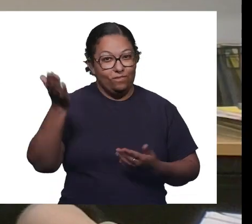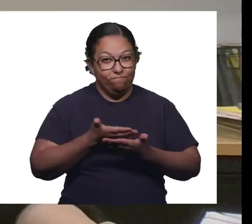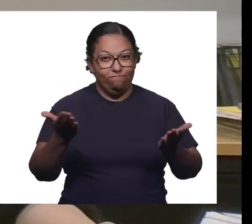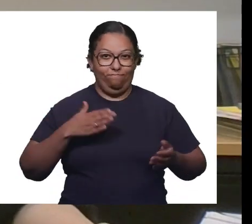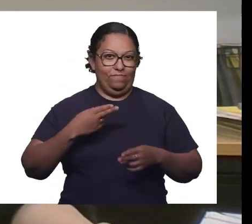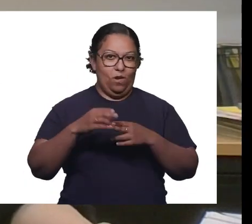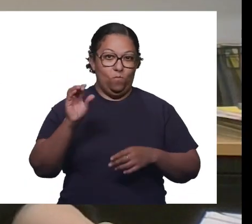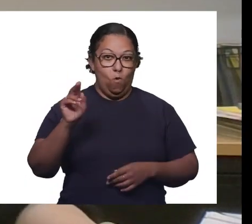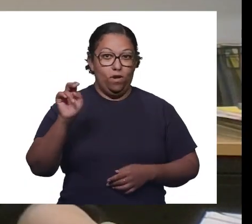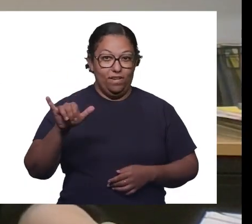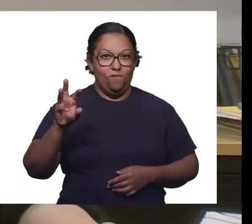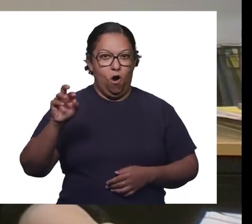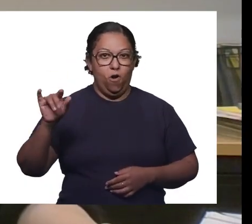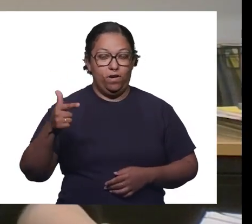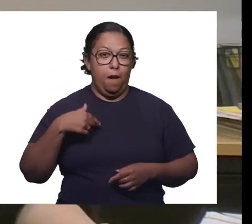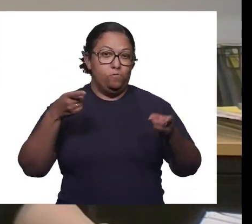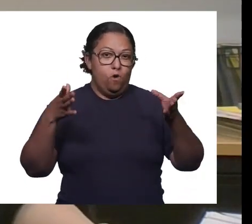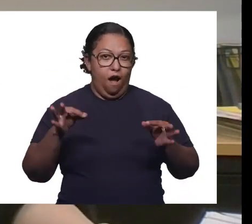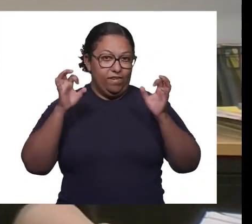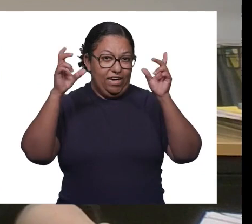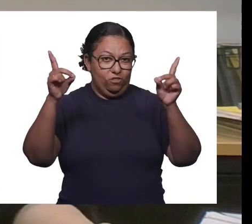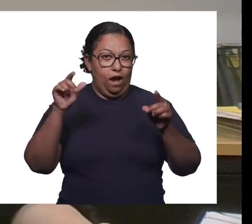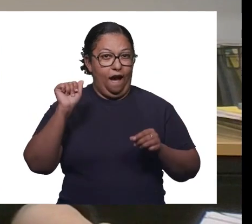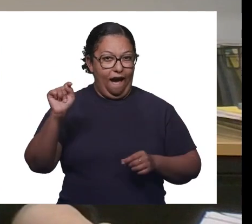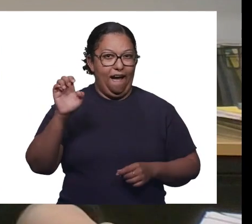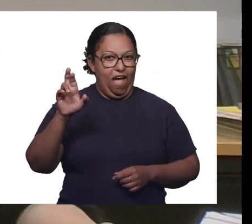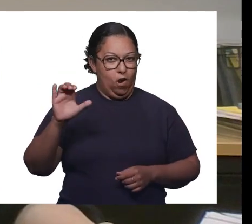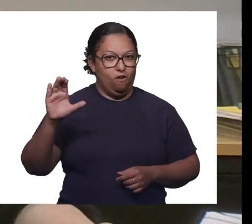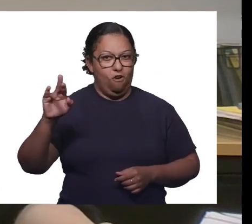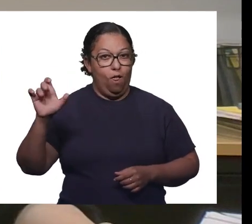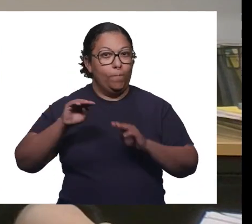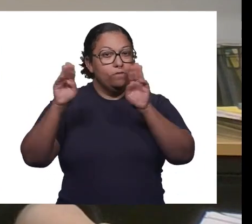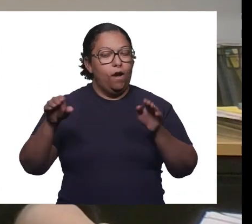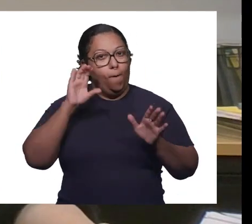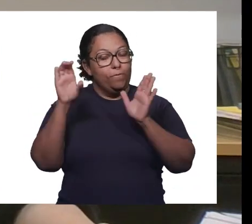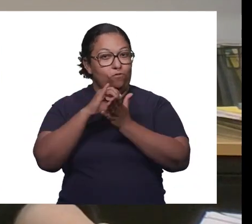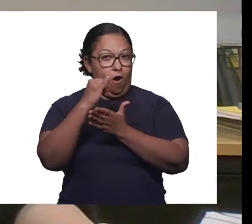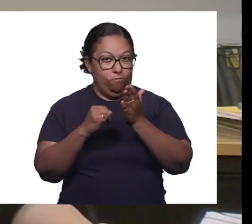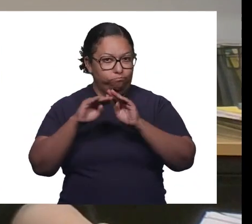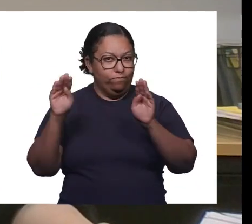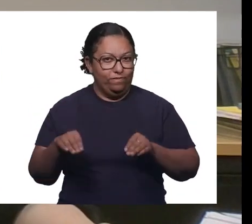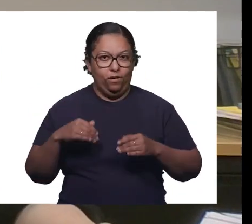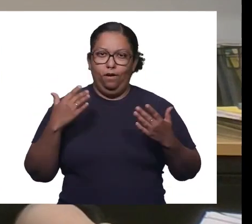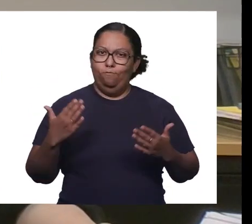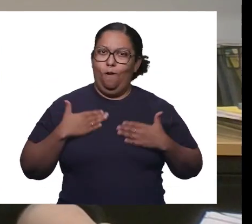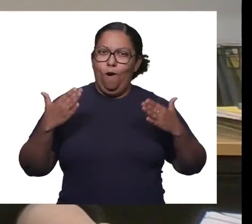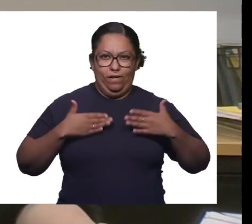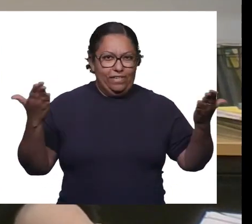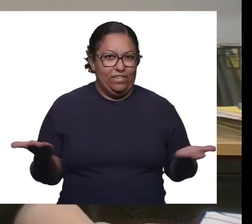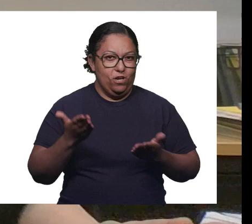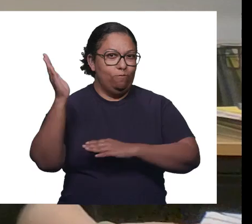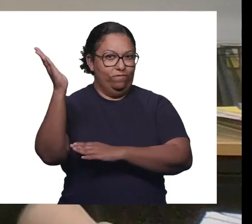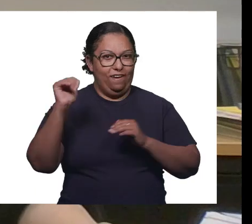Hi, everyone. My name is Courtney Waring, and I'm the Director of Education at the Eric Carle Museum of Picture Book Art. And it really is such a joy to be able to be